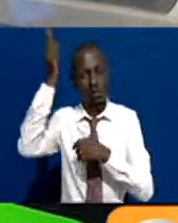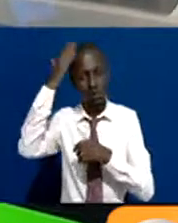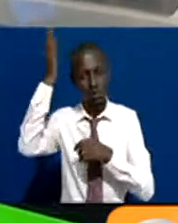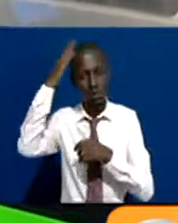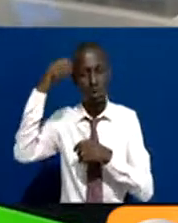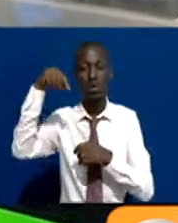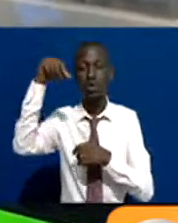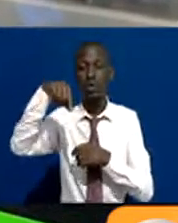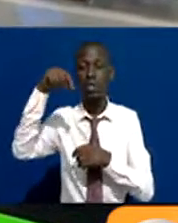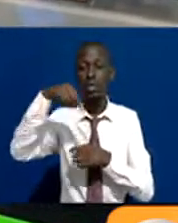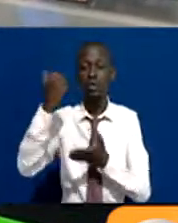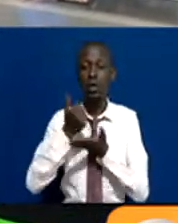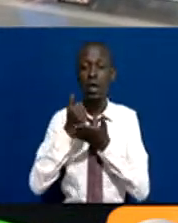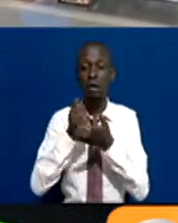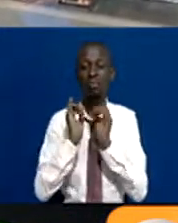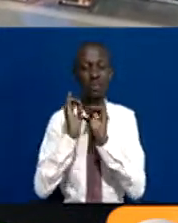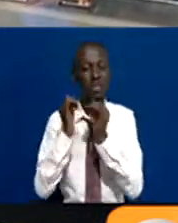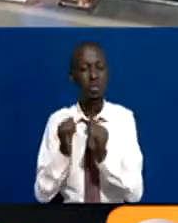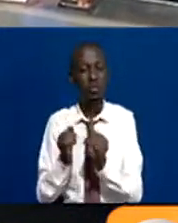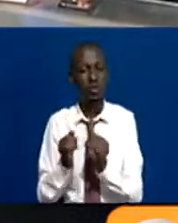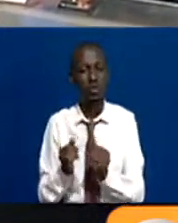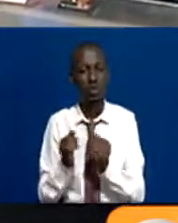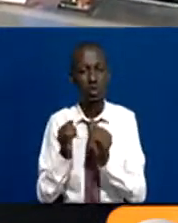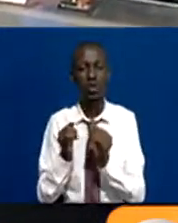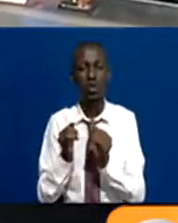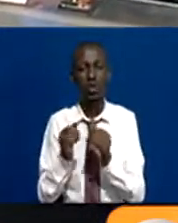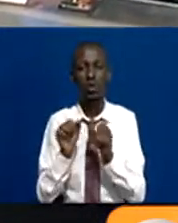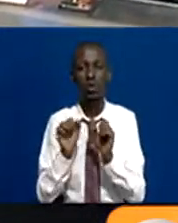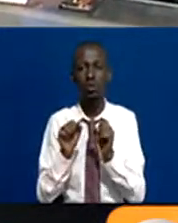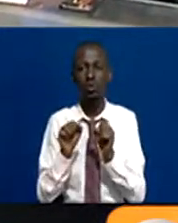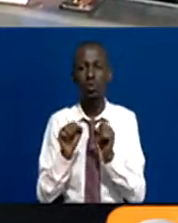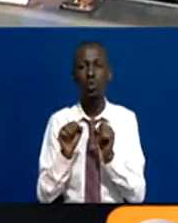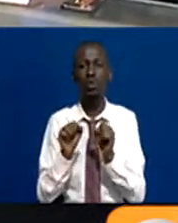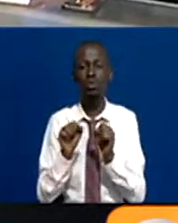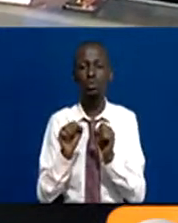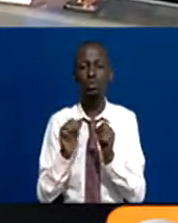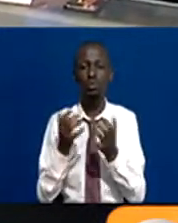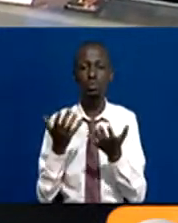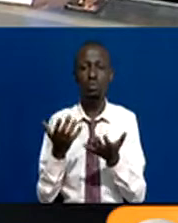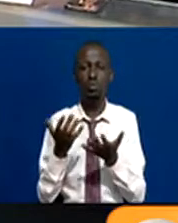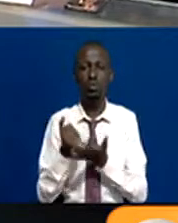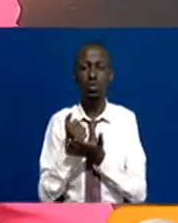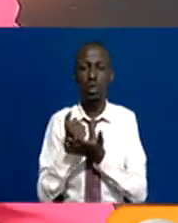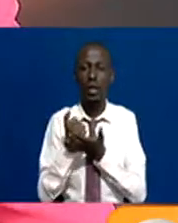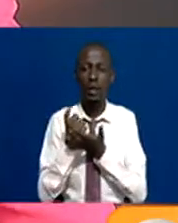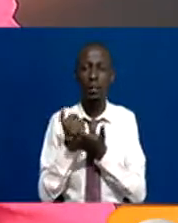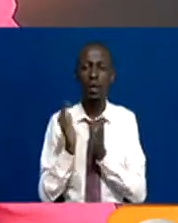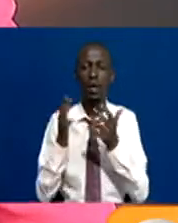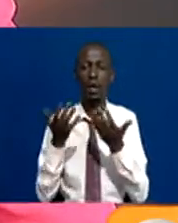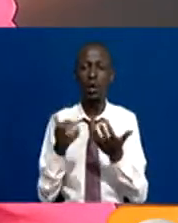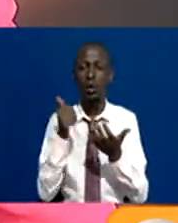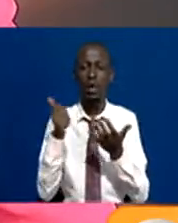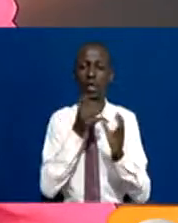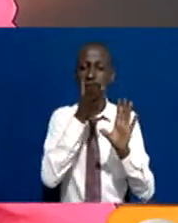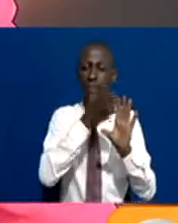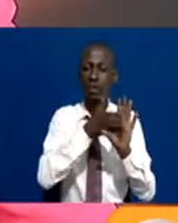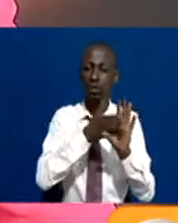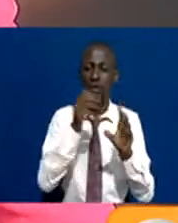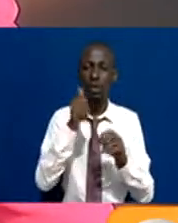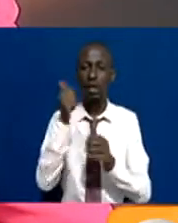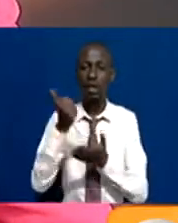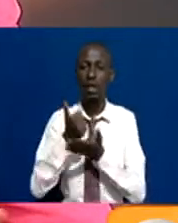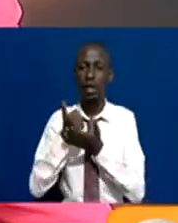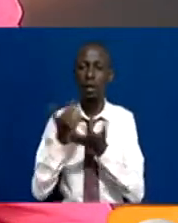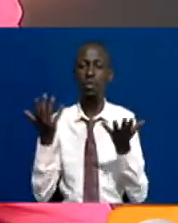about helping this individual, it's holistic help. So if one is just doing psychological first aid, if another one is just doing shelter,